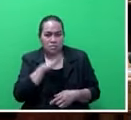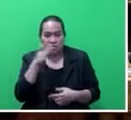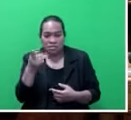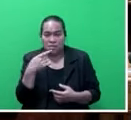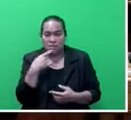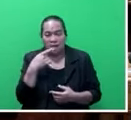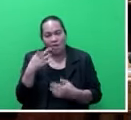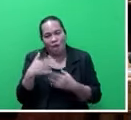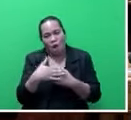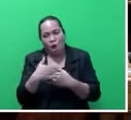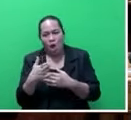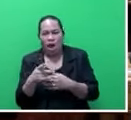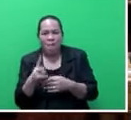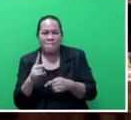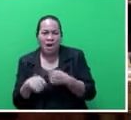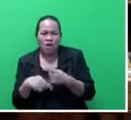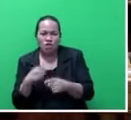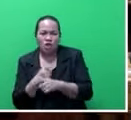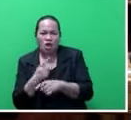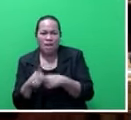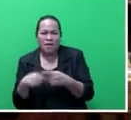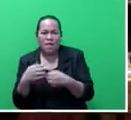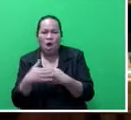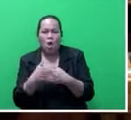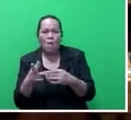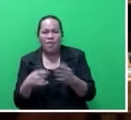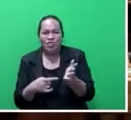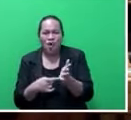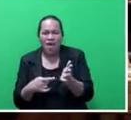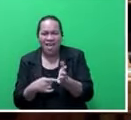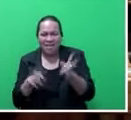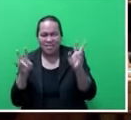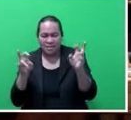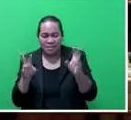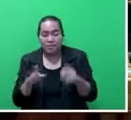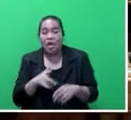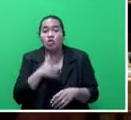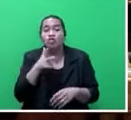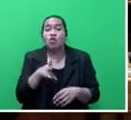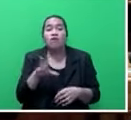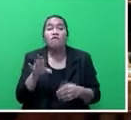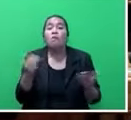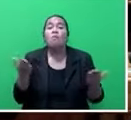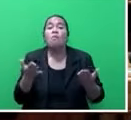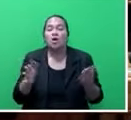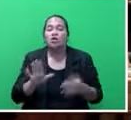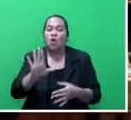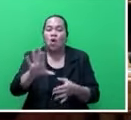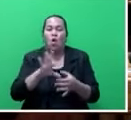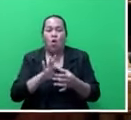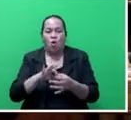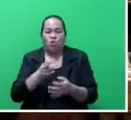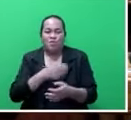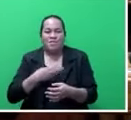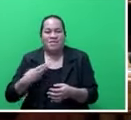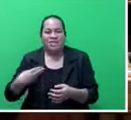toilets. But let me tell it's not here. The joke came from his own ministry.